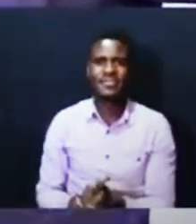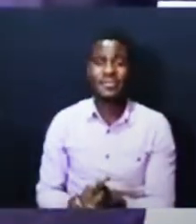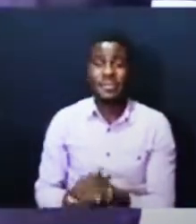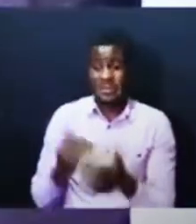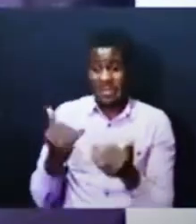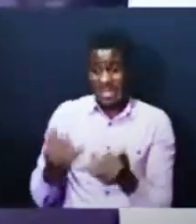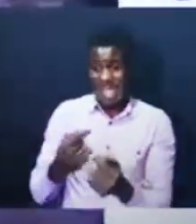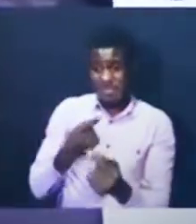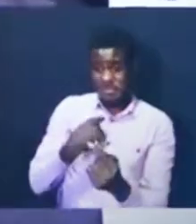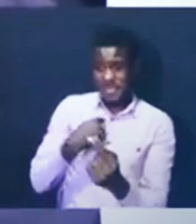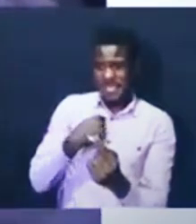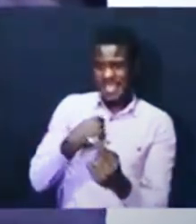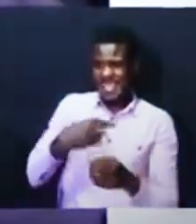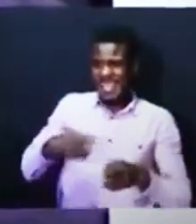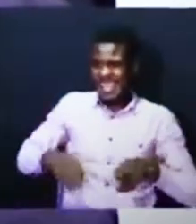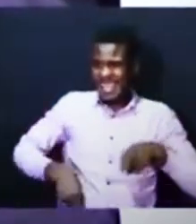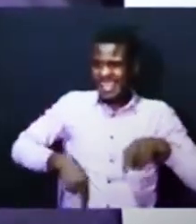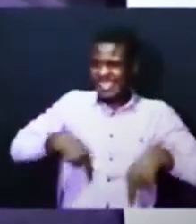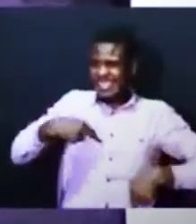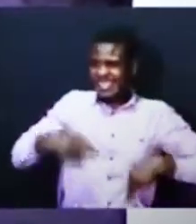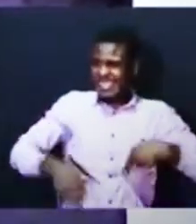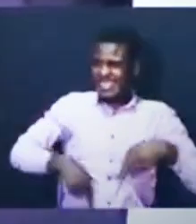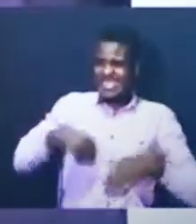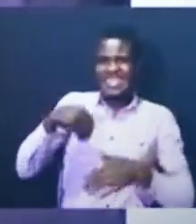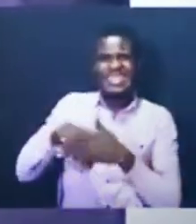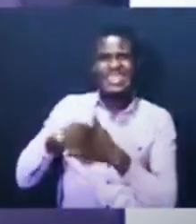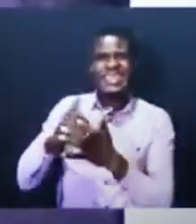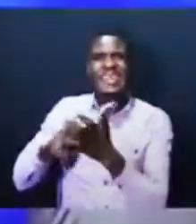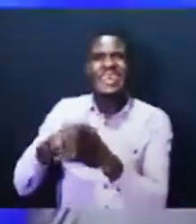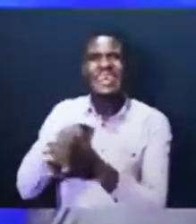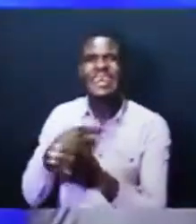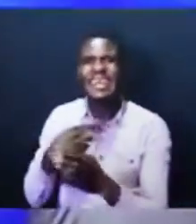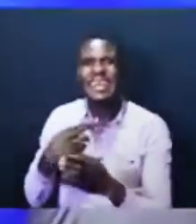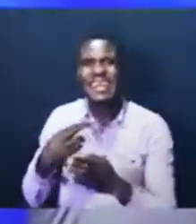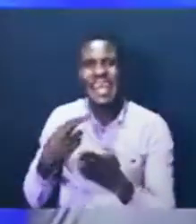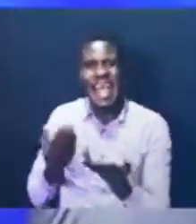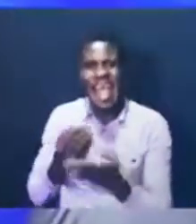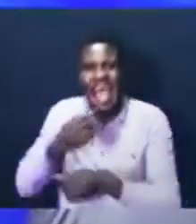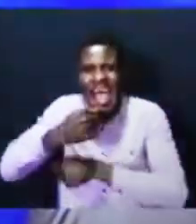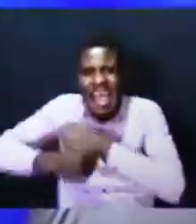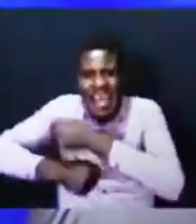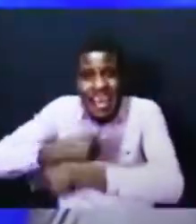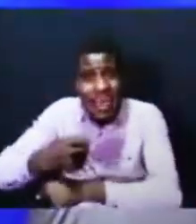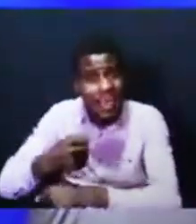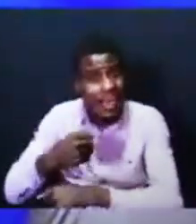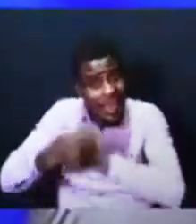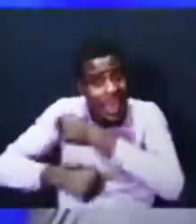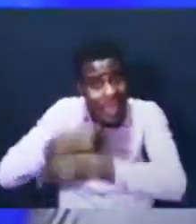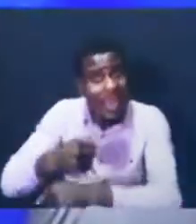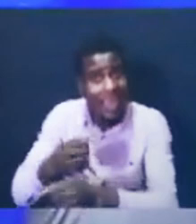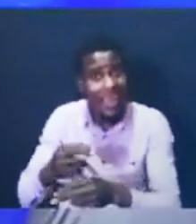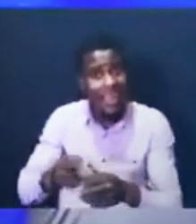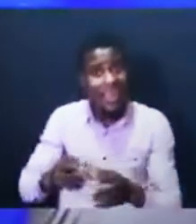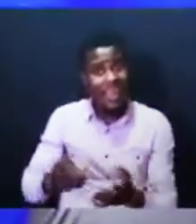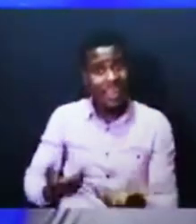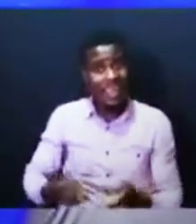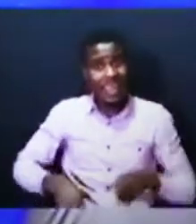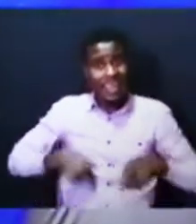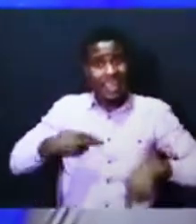I rejoice in what I'm suffering. He is suffering and rejoicing for